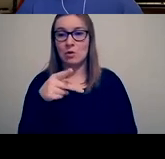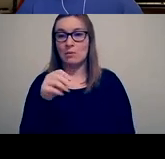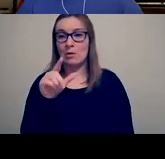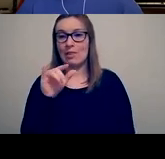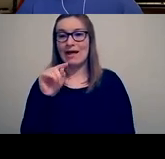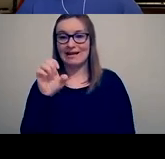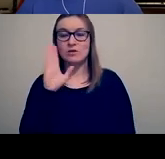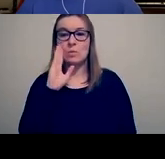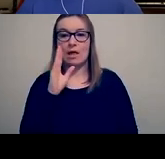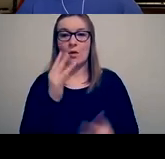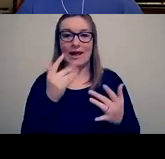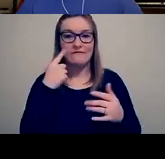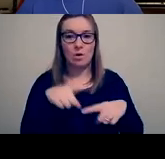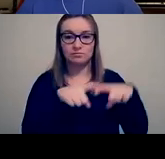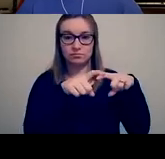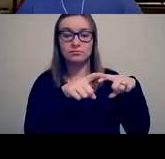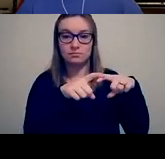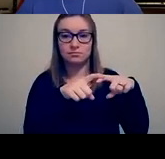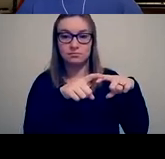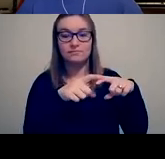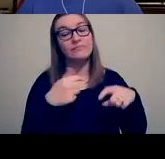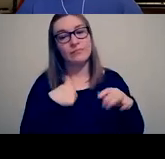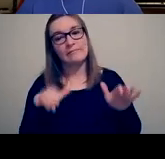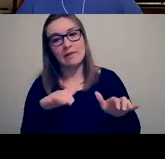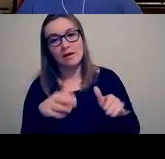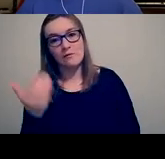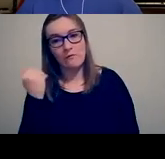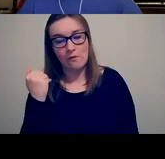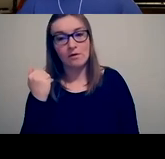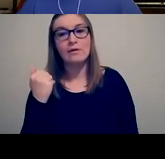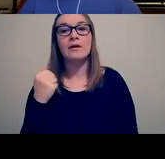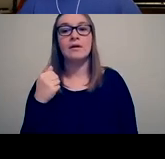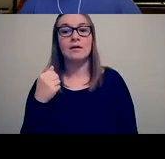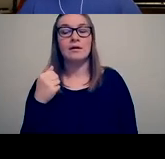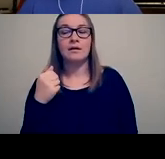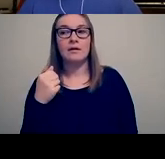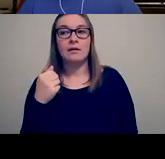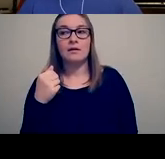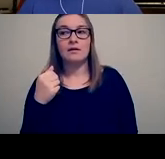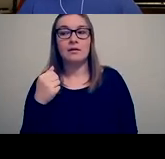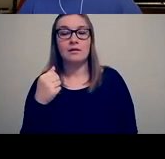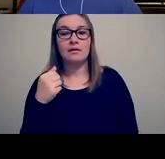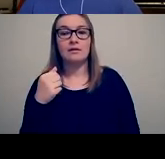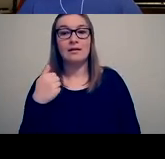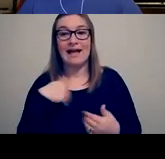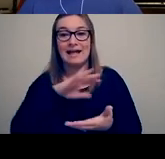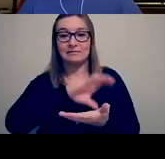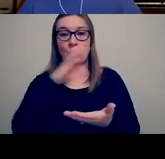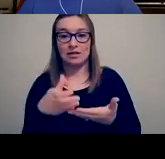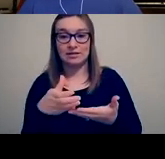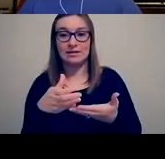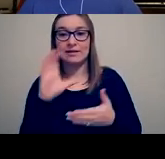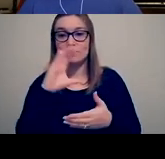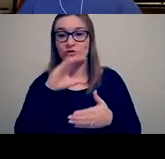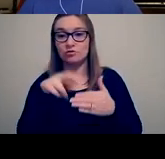break. And I've done these before where I've put the quantity of the search results on